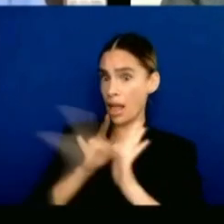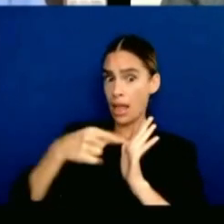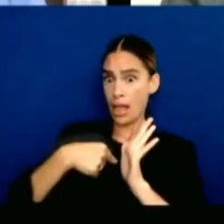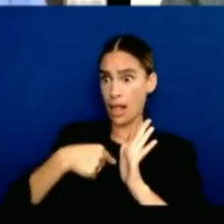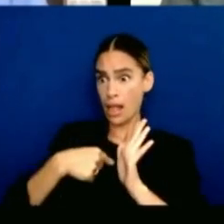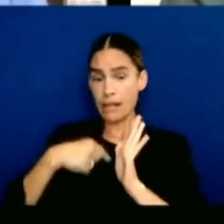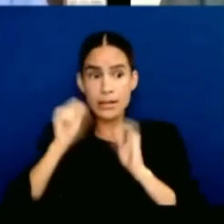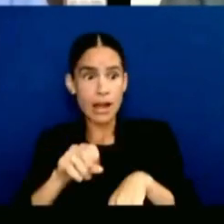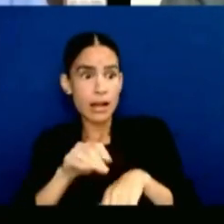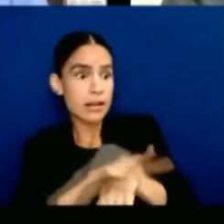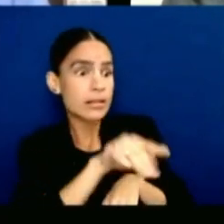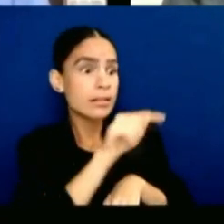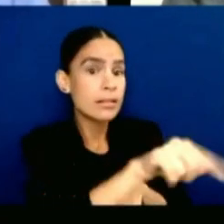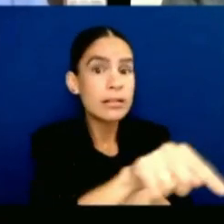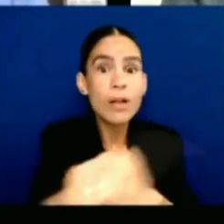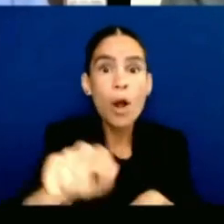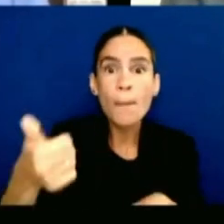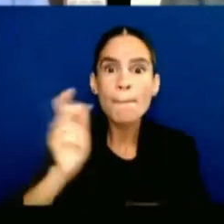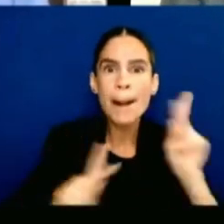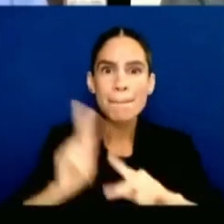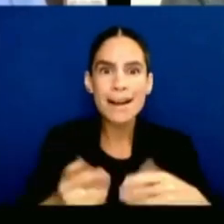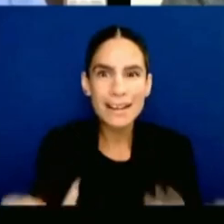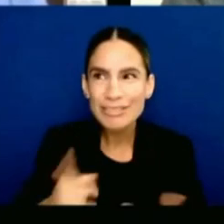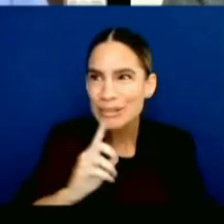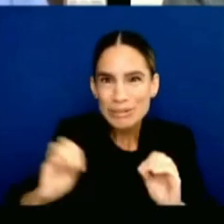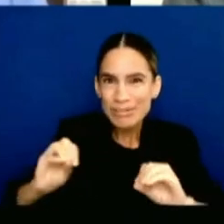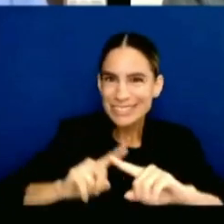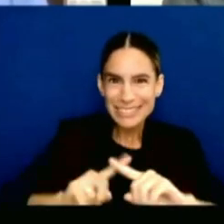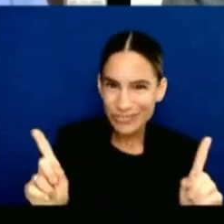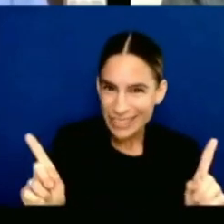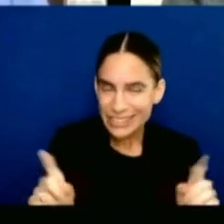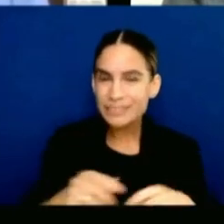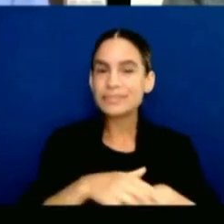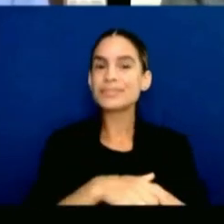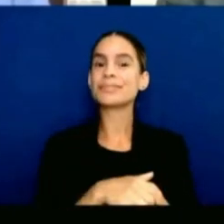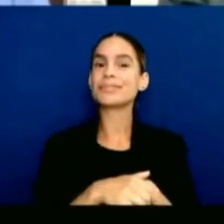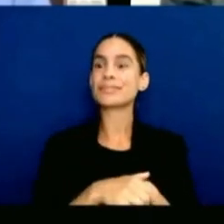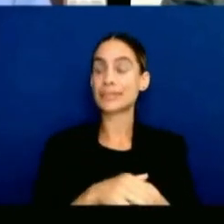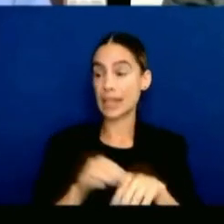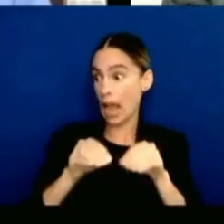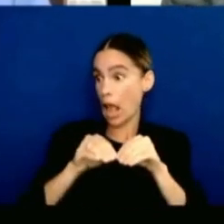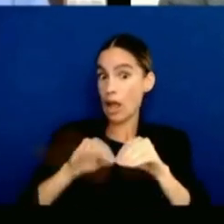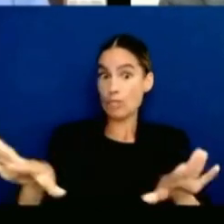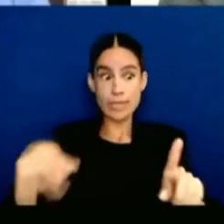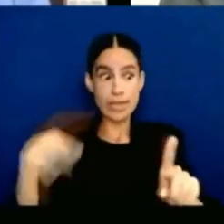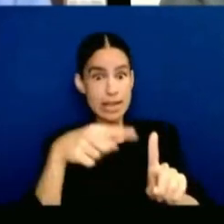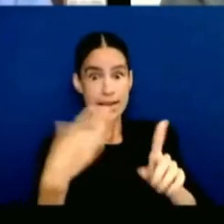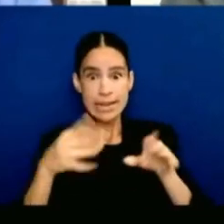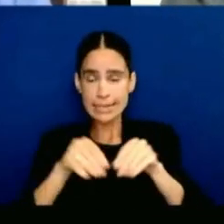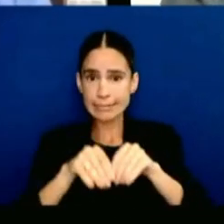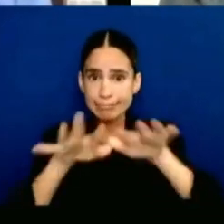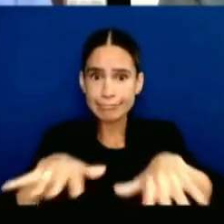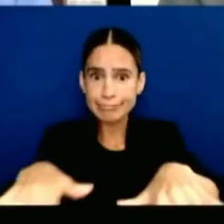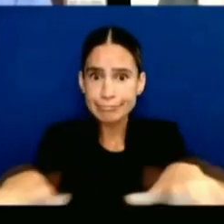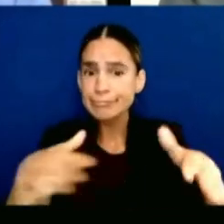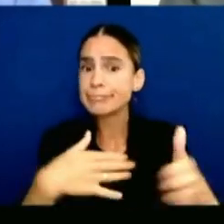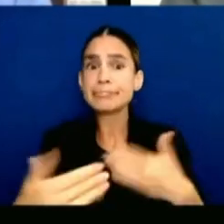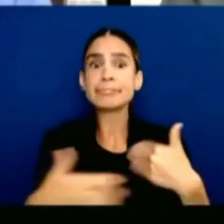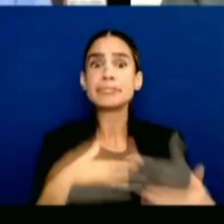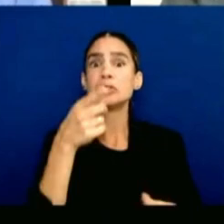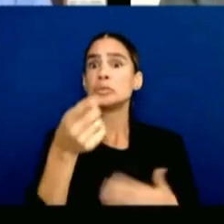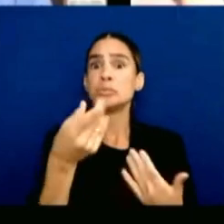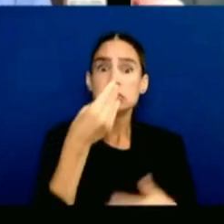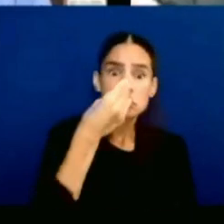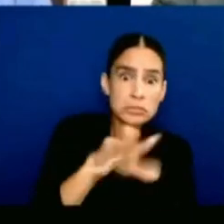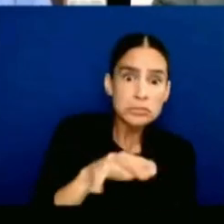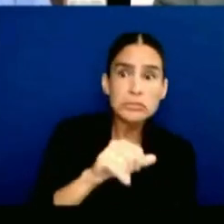are propagating the outbreak, because inadvertently or innocently, they could infect someone who'd infect